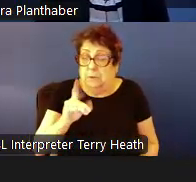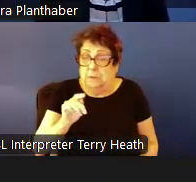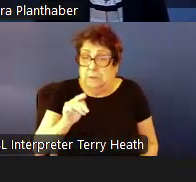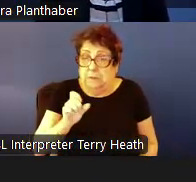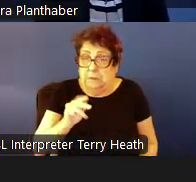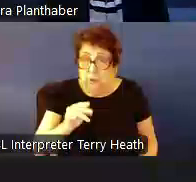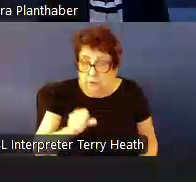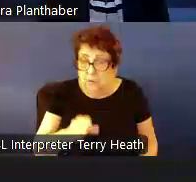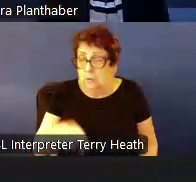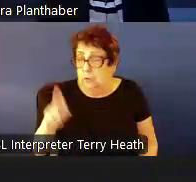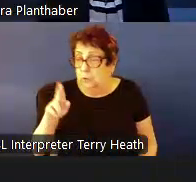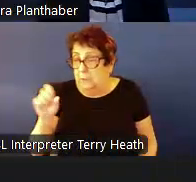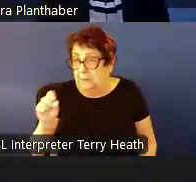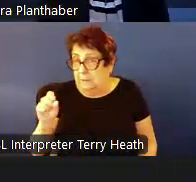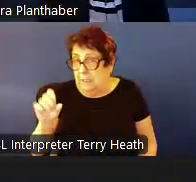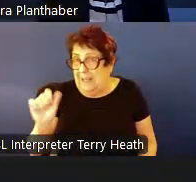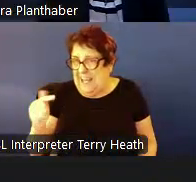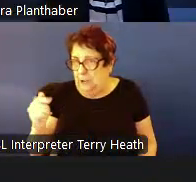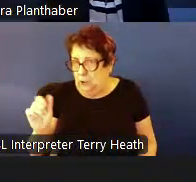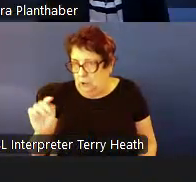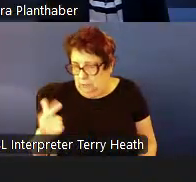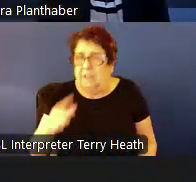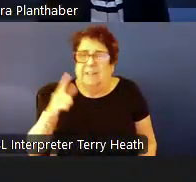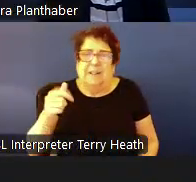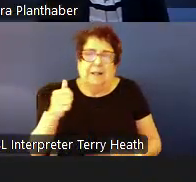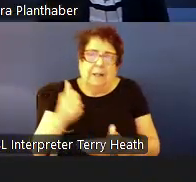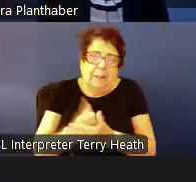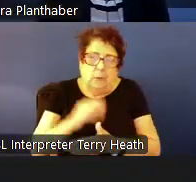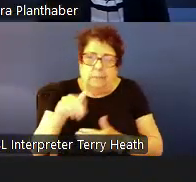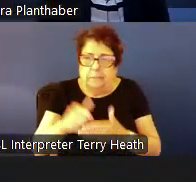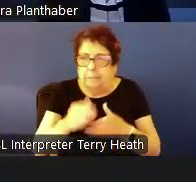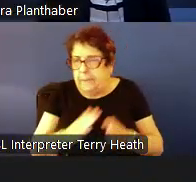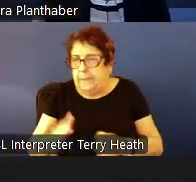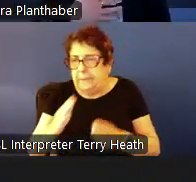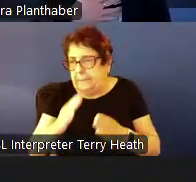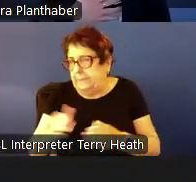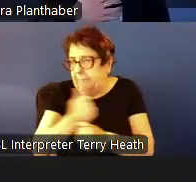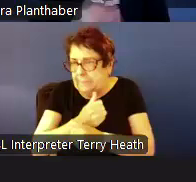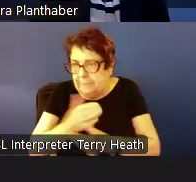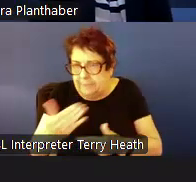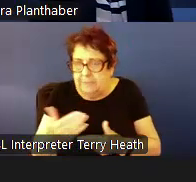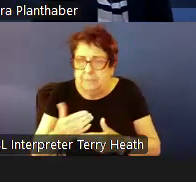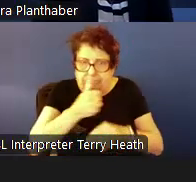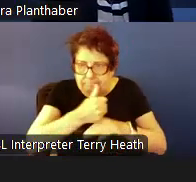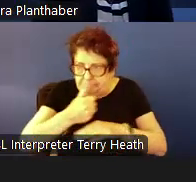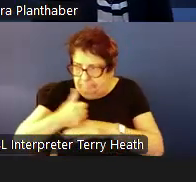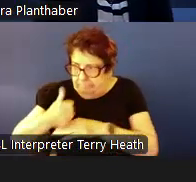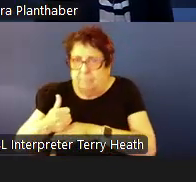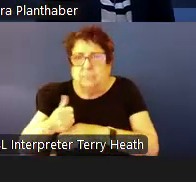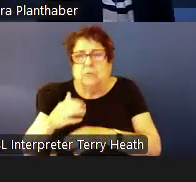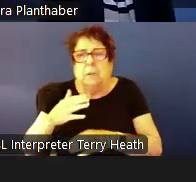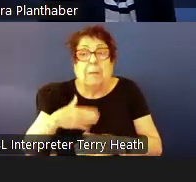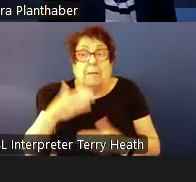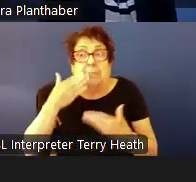all the logistics and planning and everything for this webinar. So my sincere thanks to them as